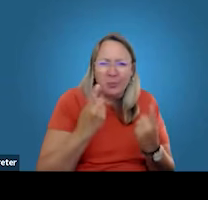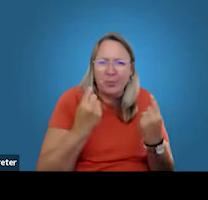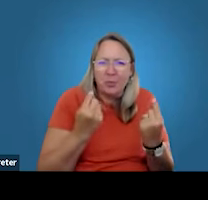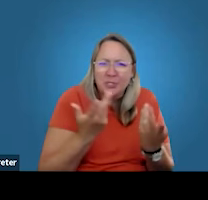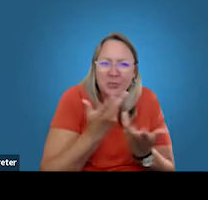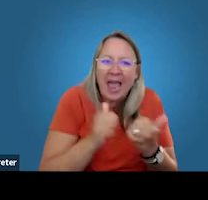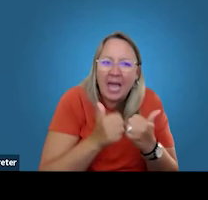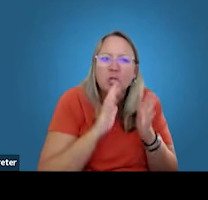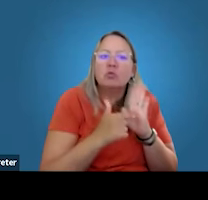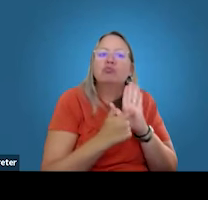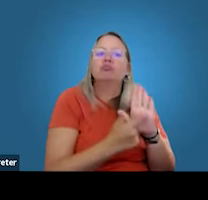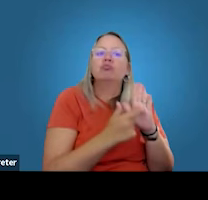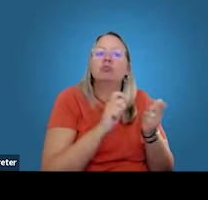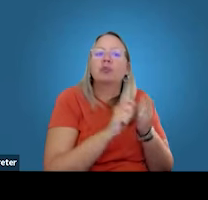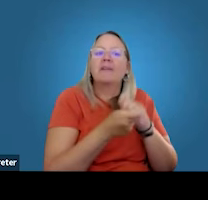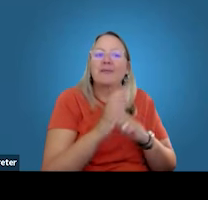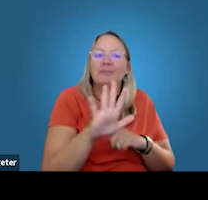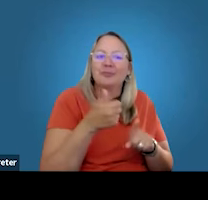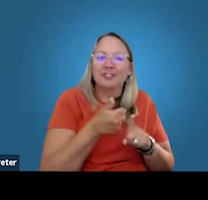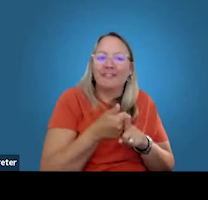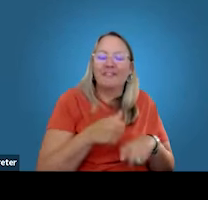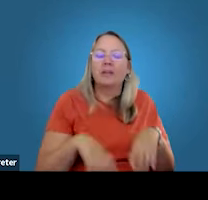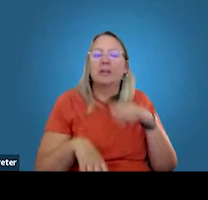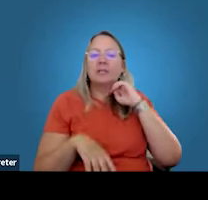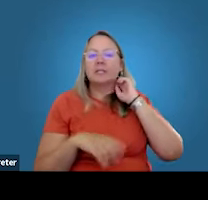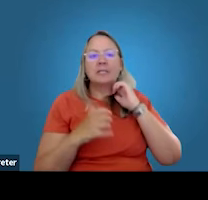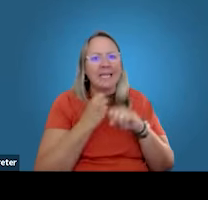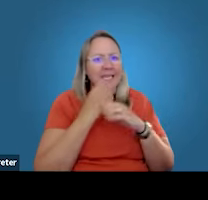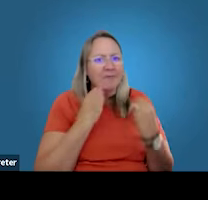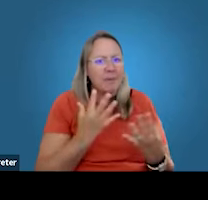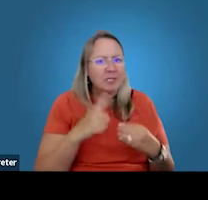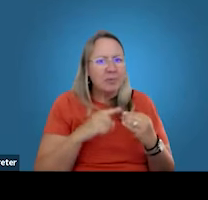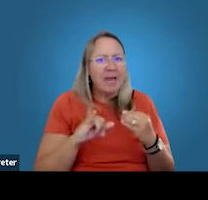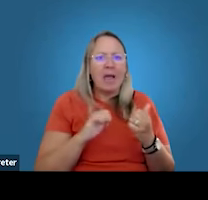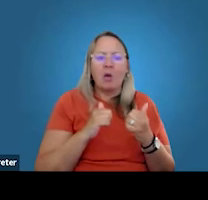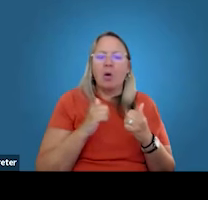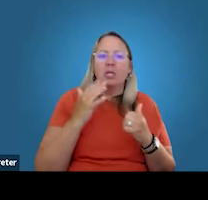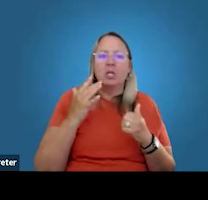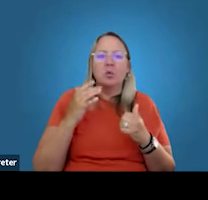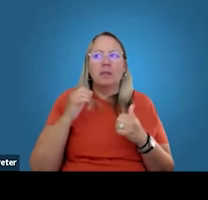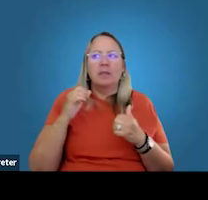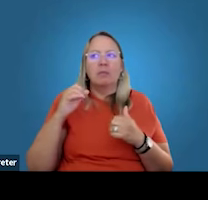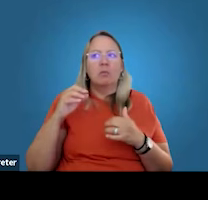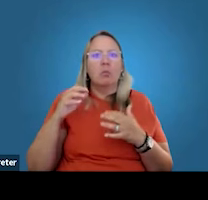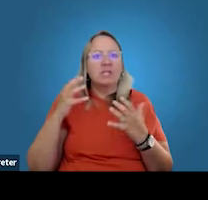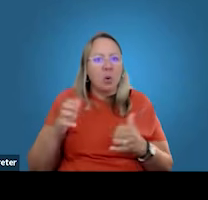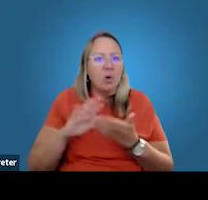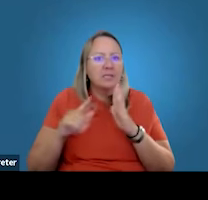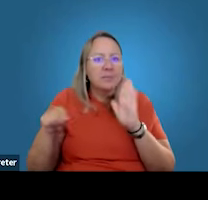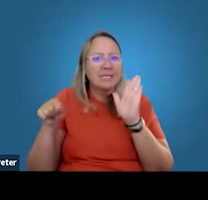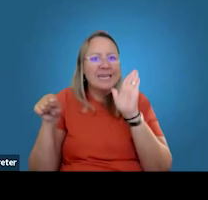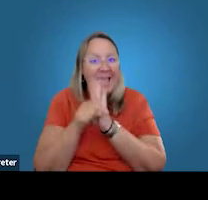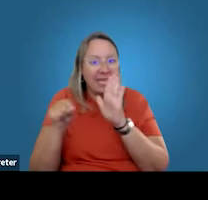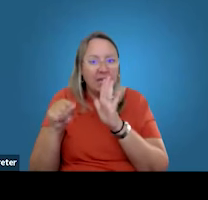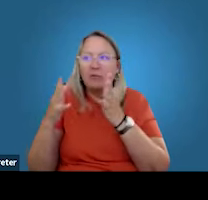we mitigate it with transparency. We address it in some way and we give some information that shows why that negative isn't a negative. We reframe it.